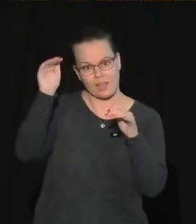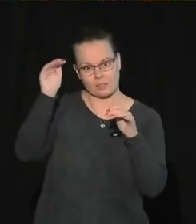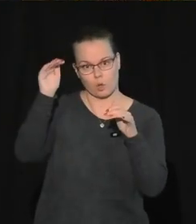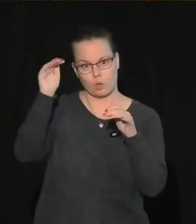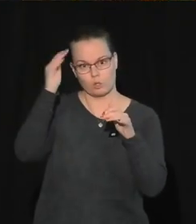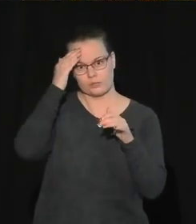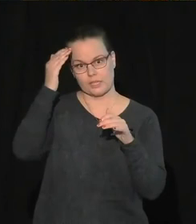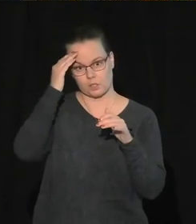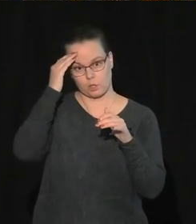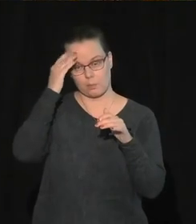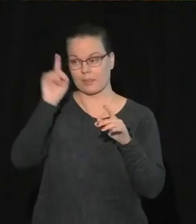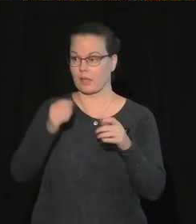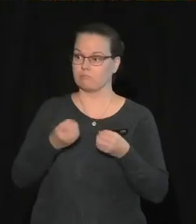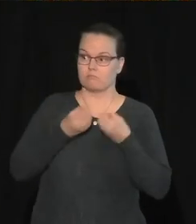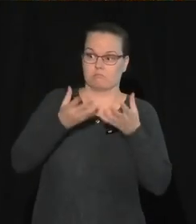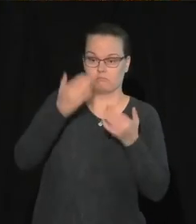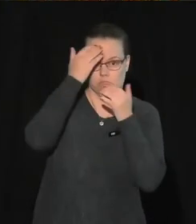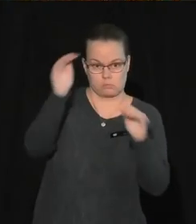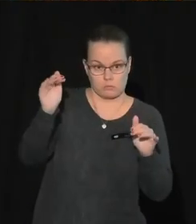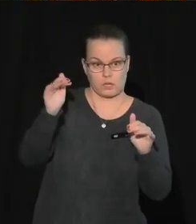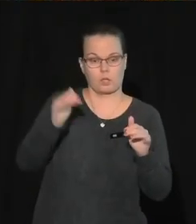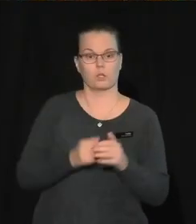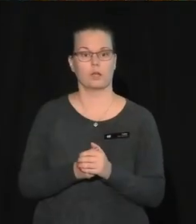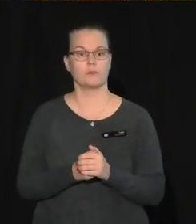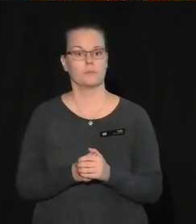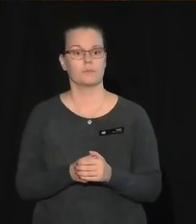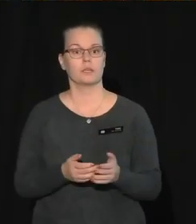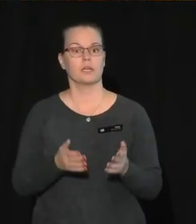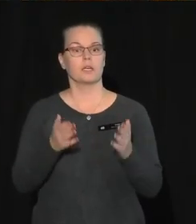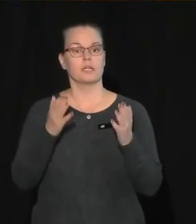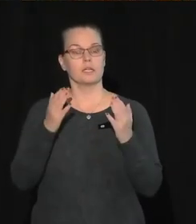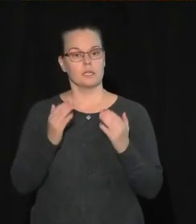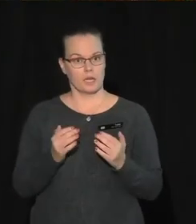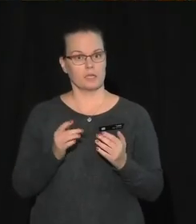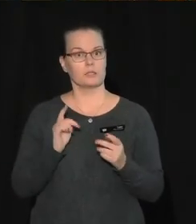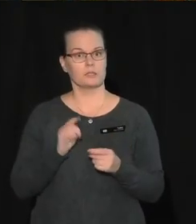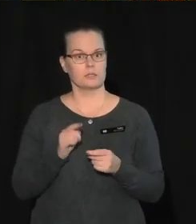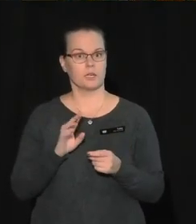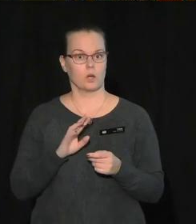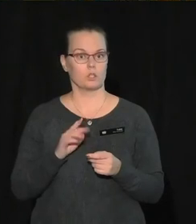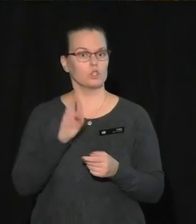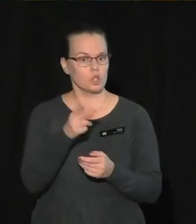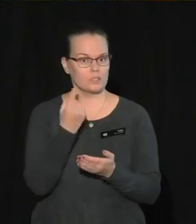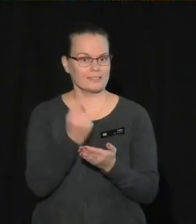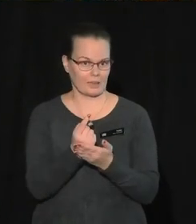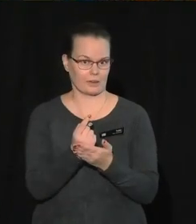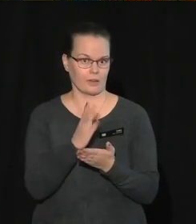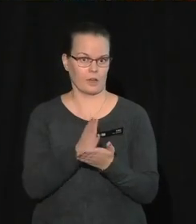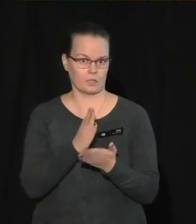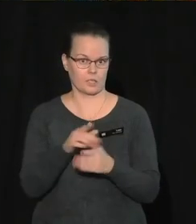that is being provided, and it is a very important